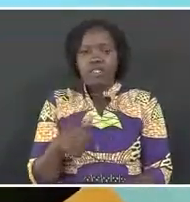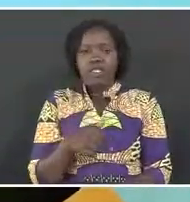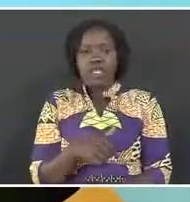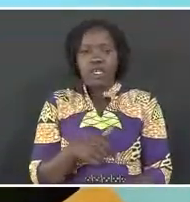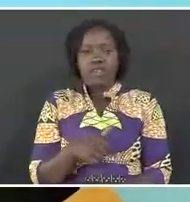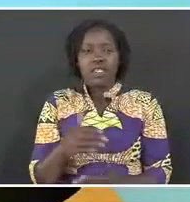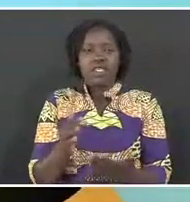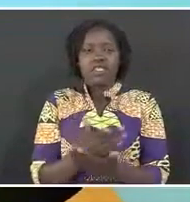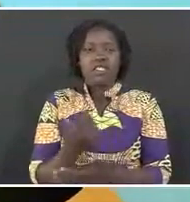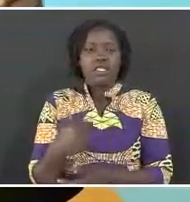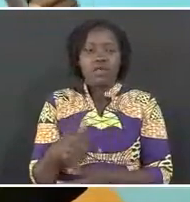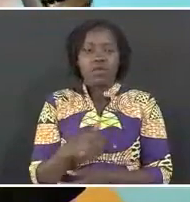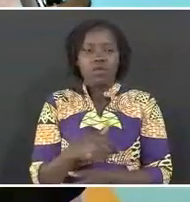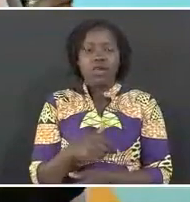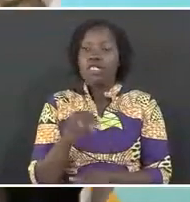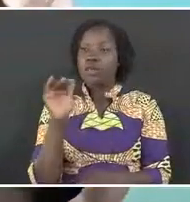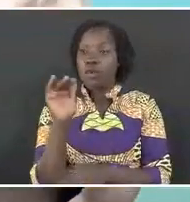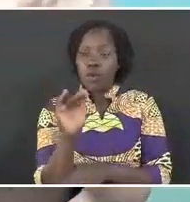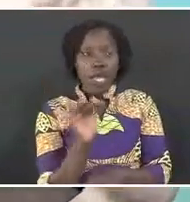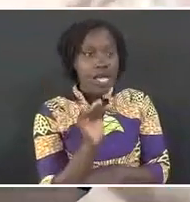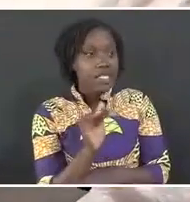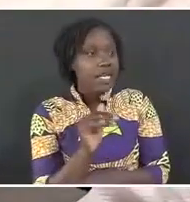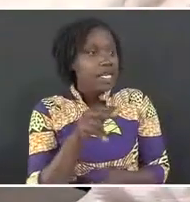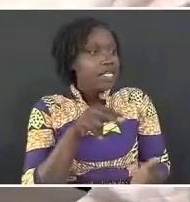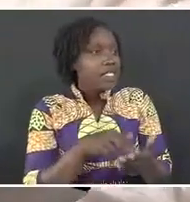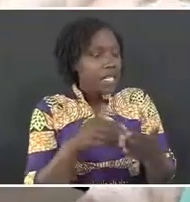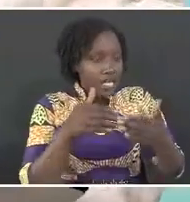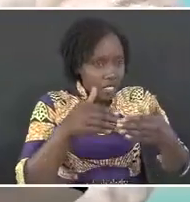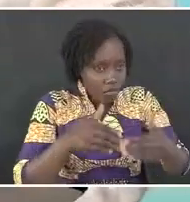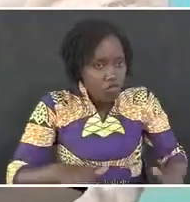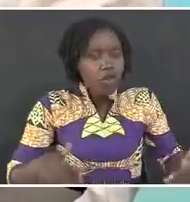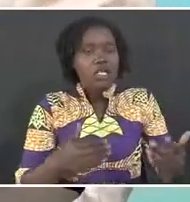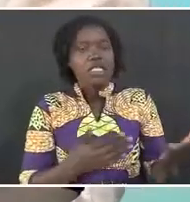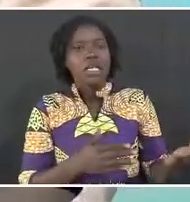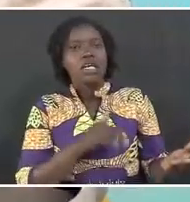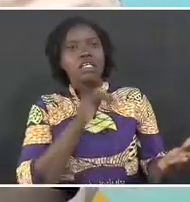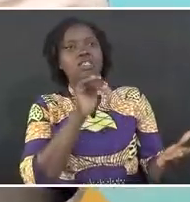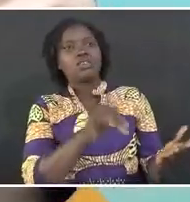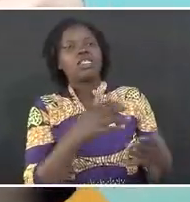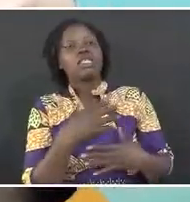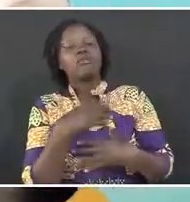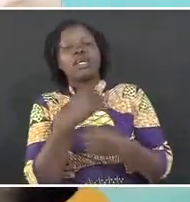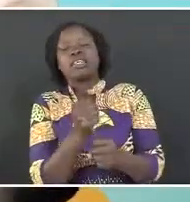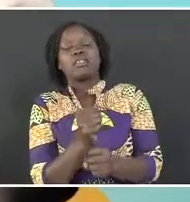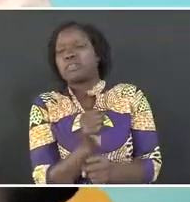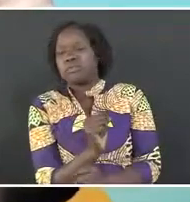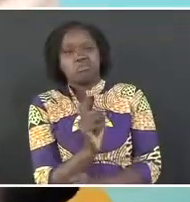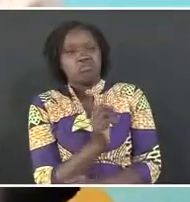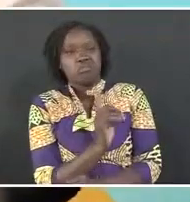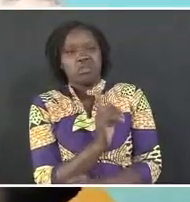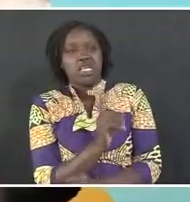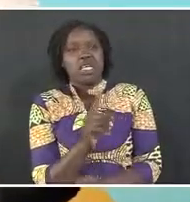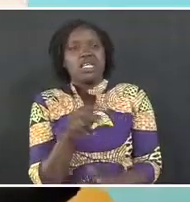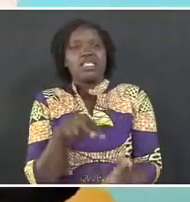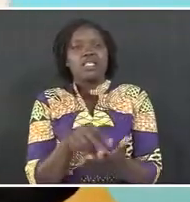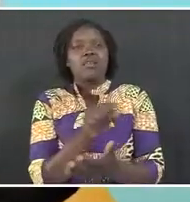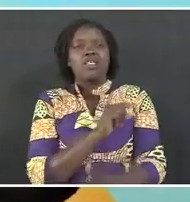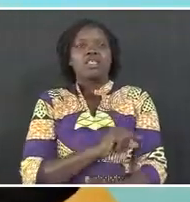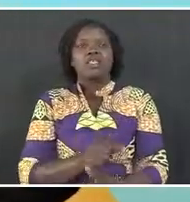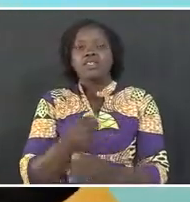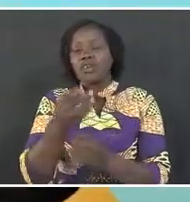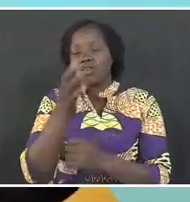There are some of us, you ask them to come and stand in front here. Not that I'm courageous. I'm standing here by the grace of